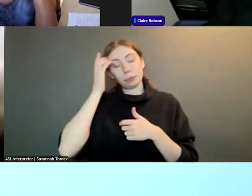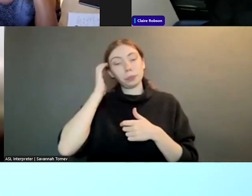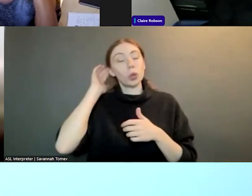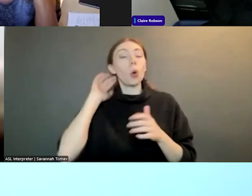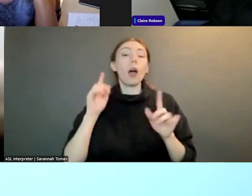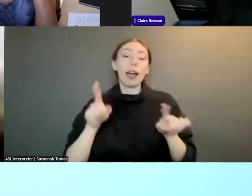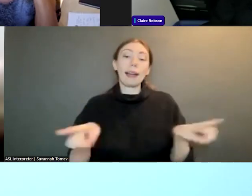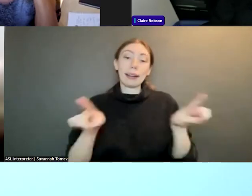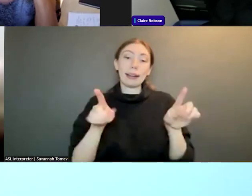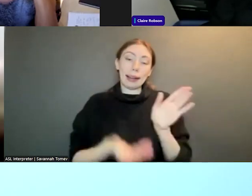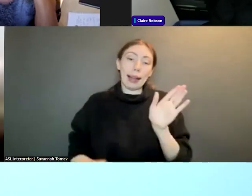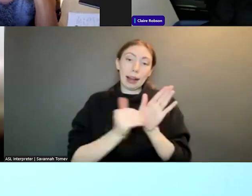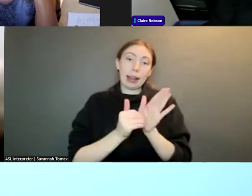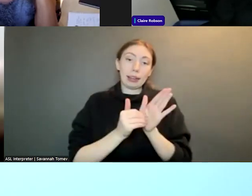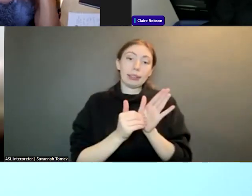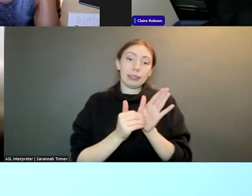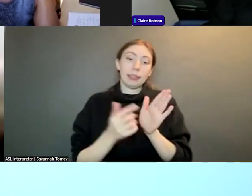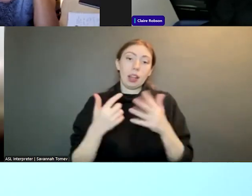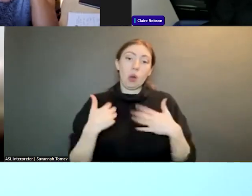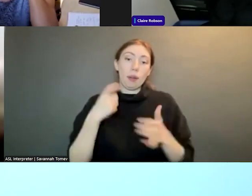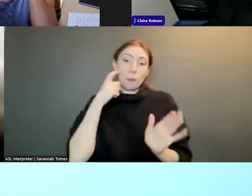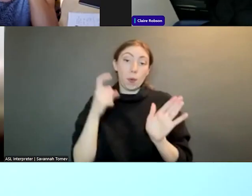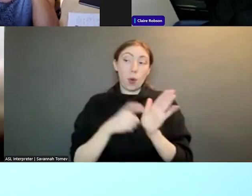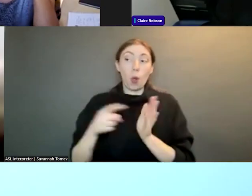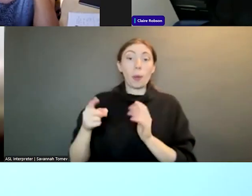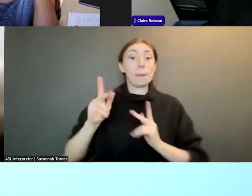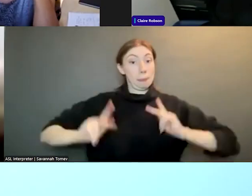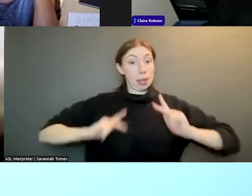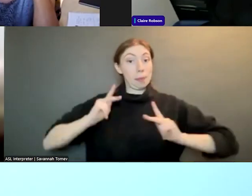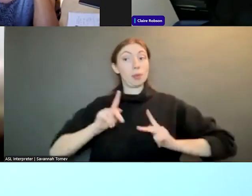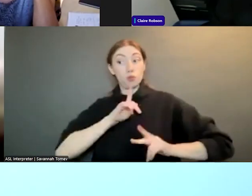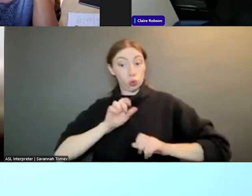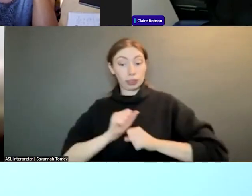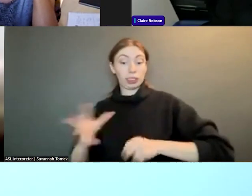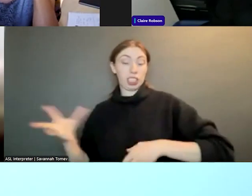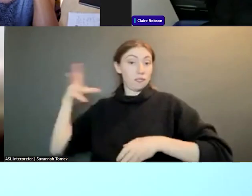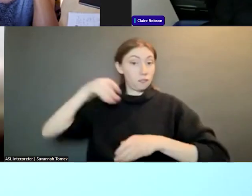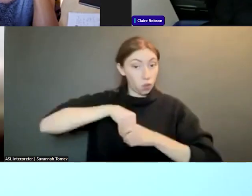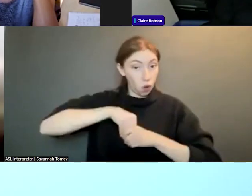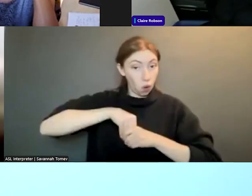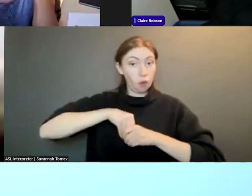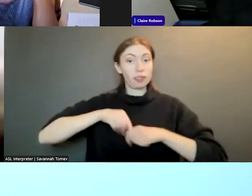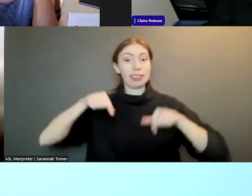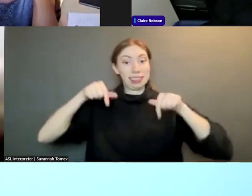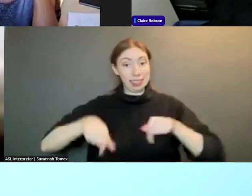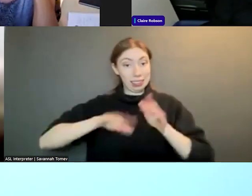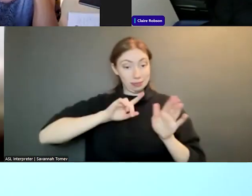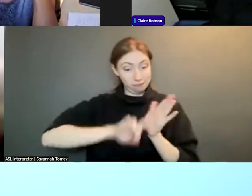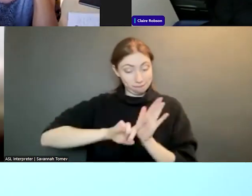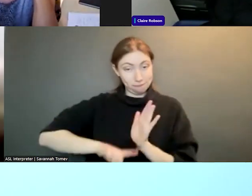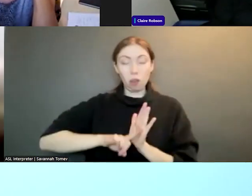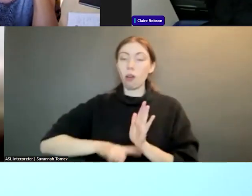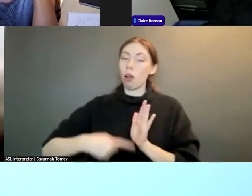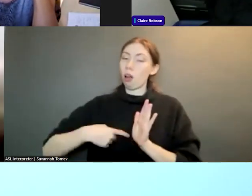acknowledge the courage of the participants who did speak out in this study, and also